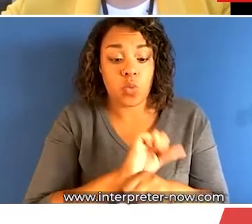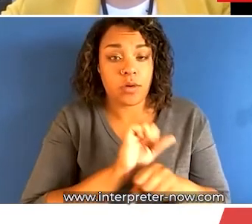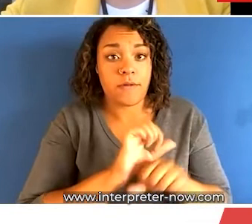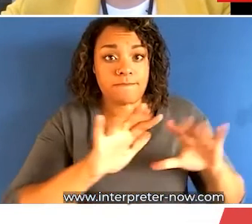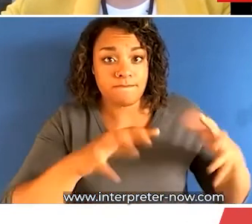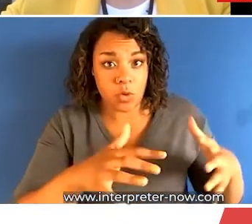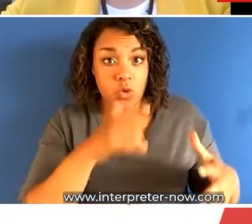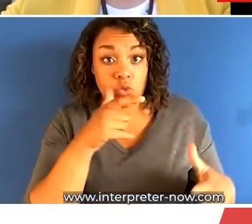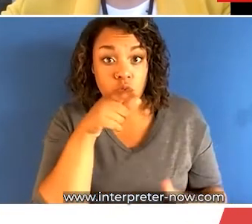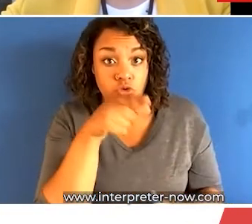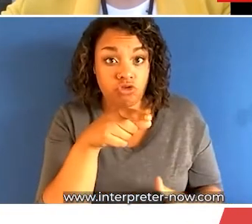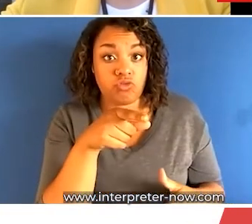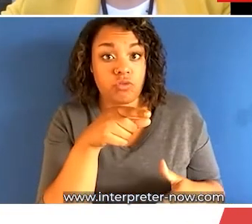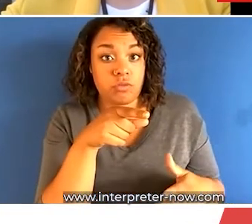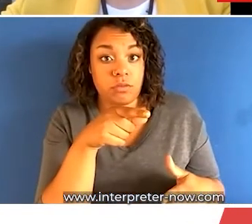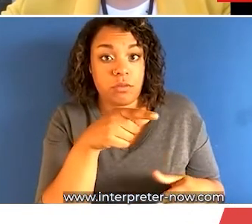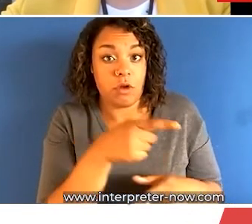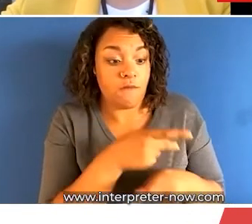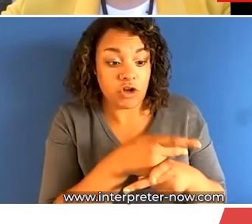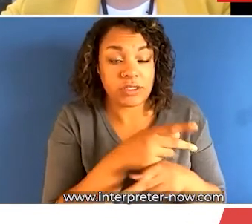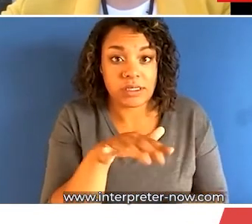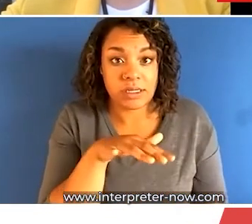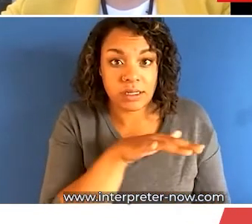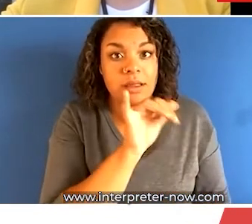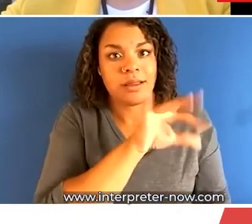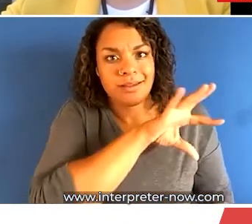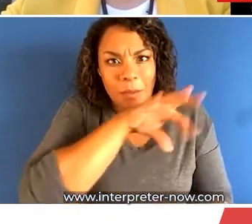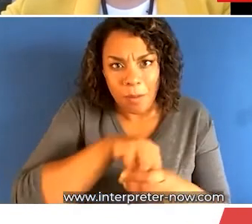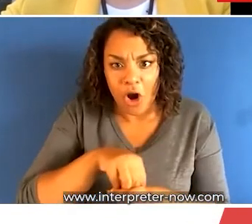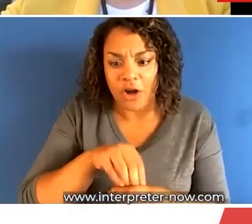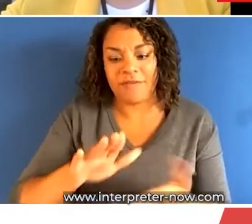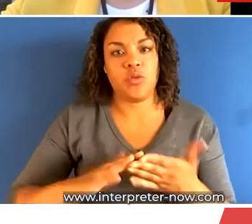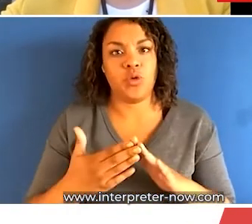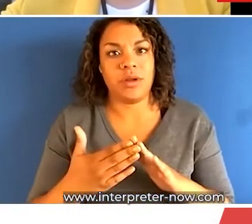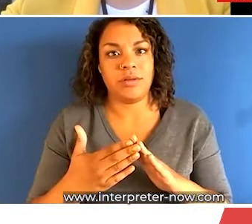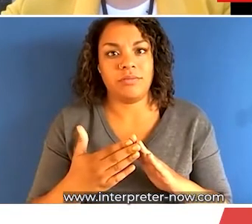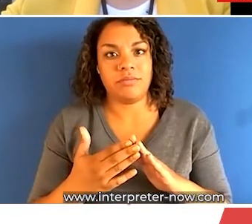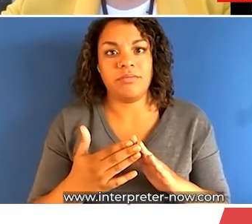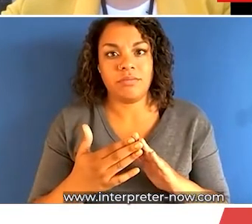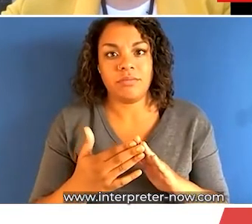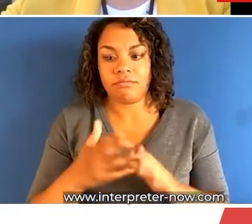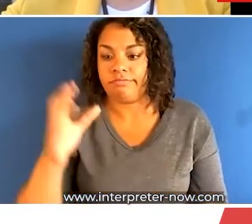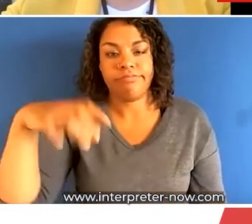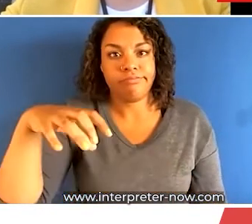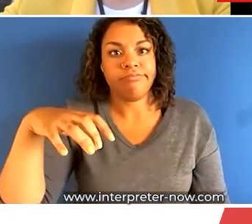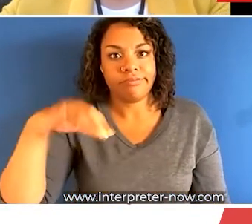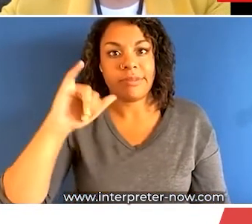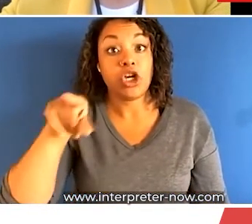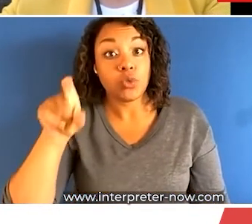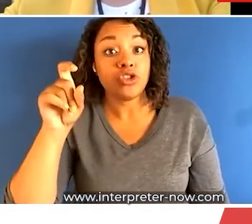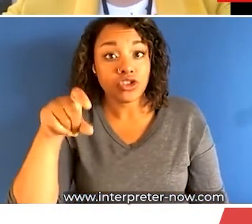you harvest is part of the community that you should be